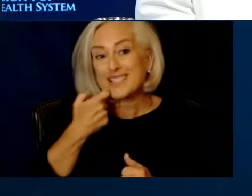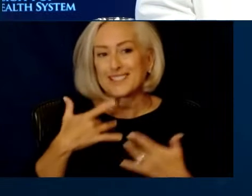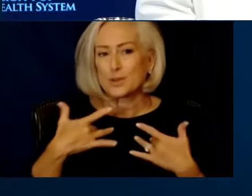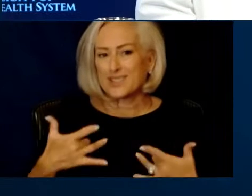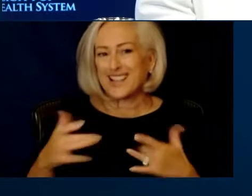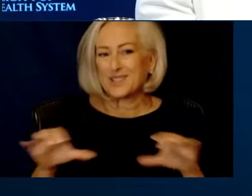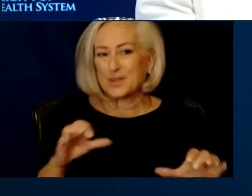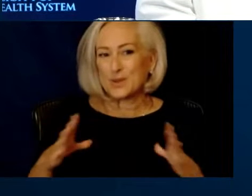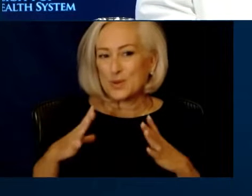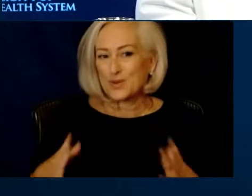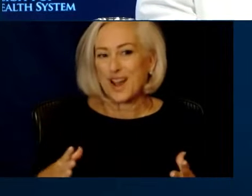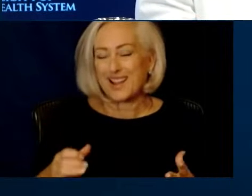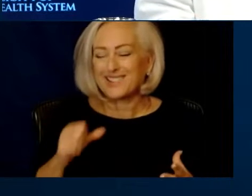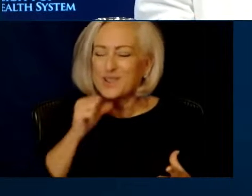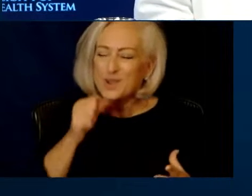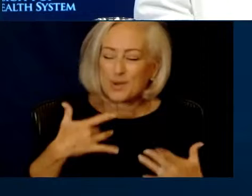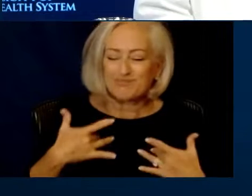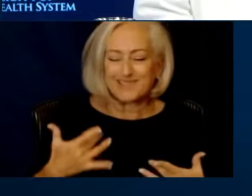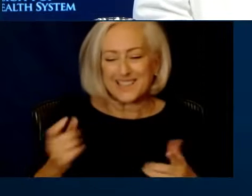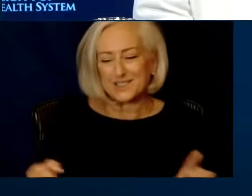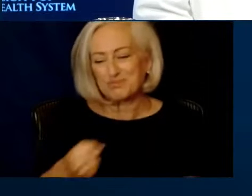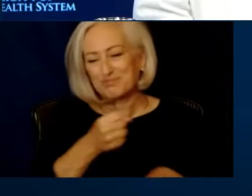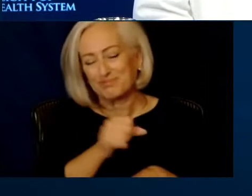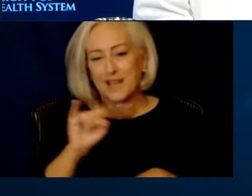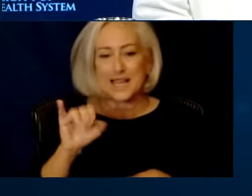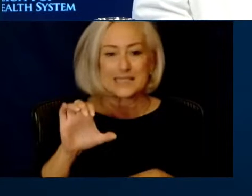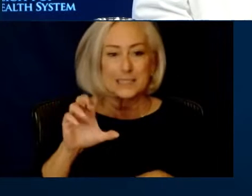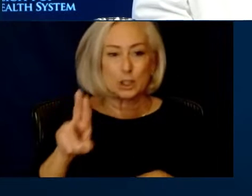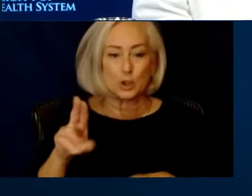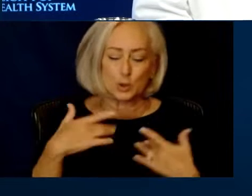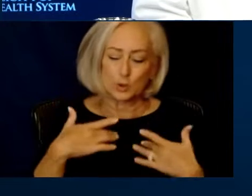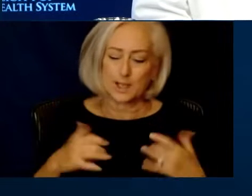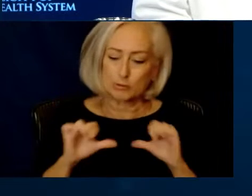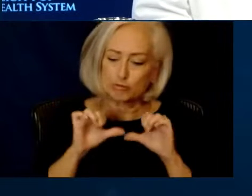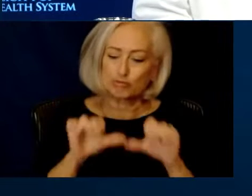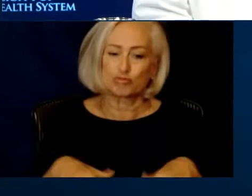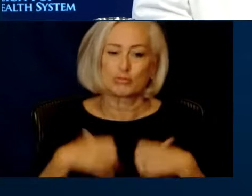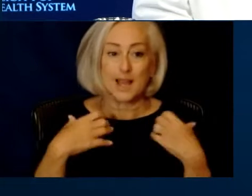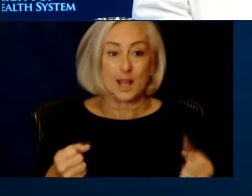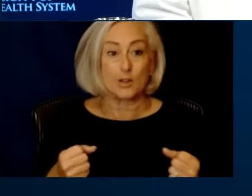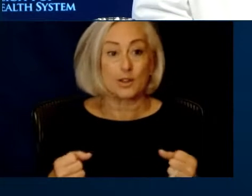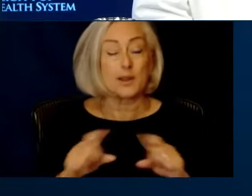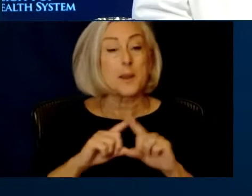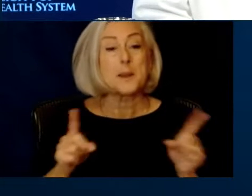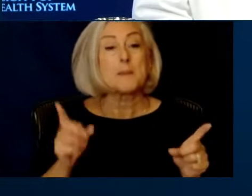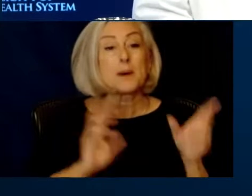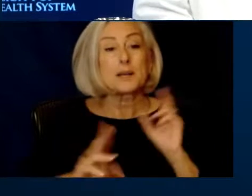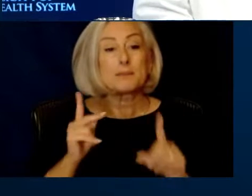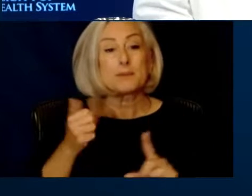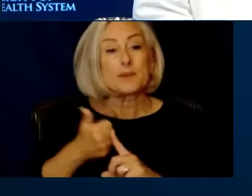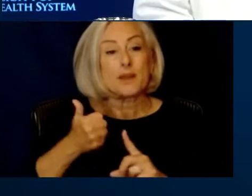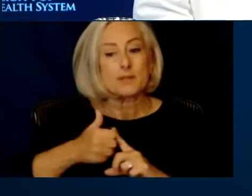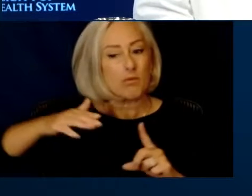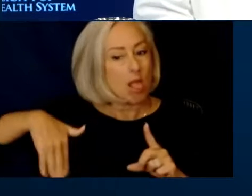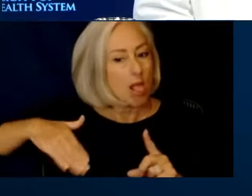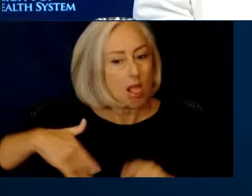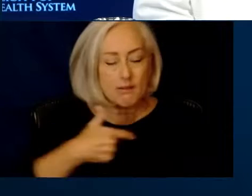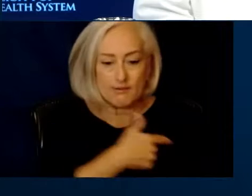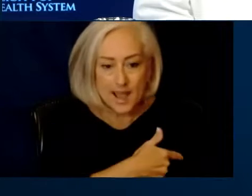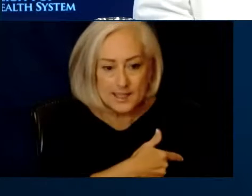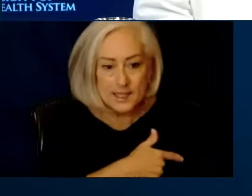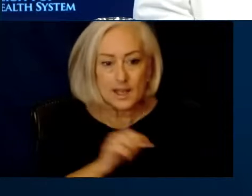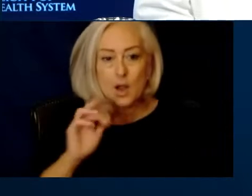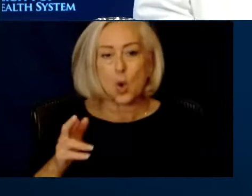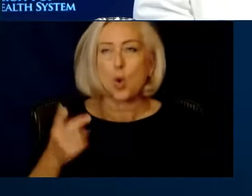it to the ICU. You're pretty healthy. For those patients whose vaccines are remote, or for those people who haven't been vaccinated, or maybe they were relying on